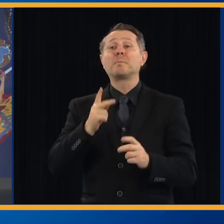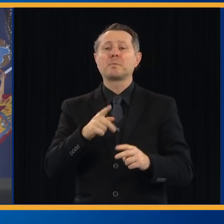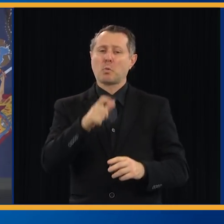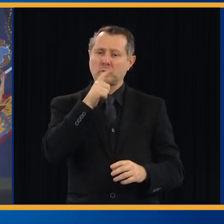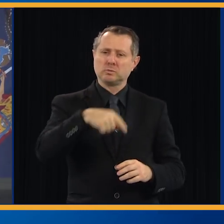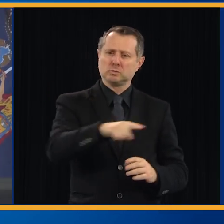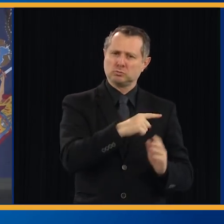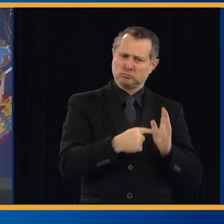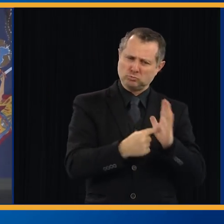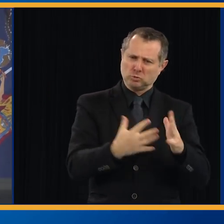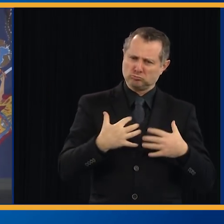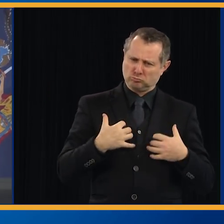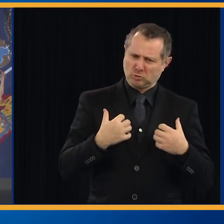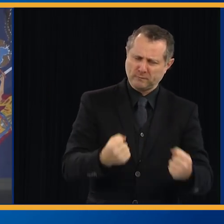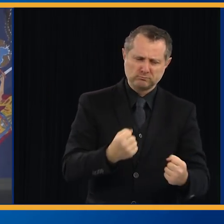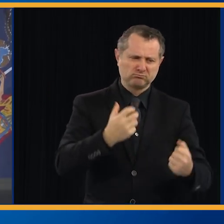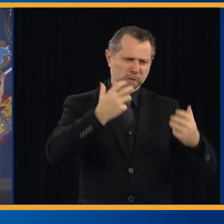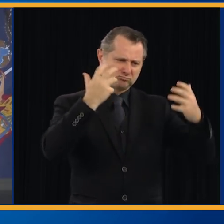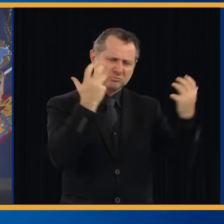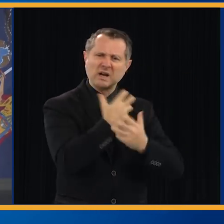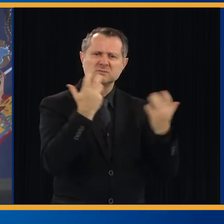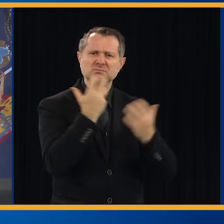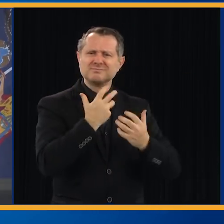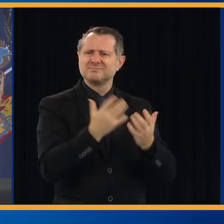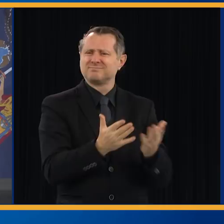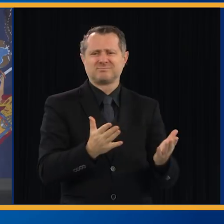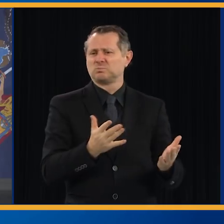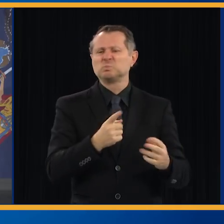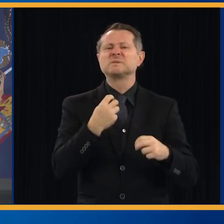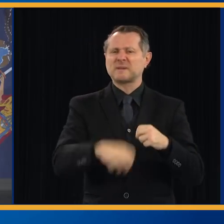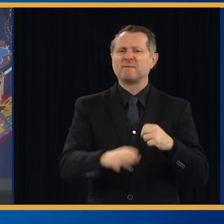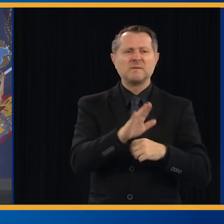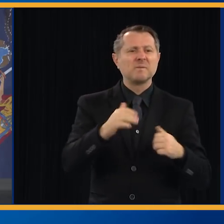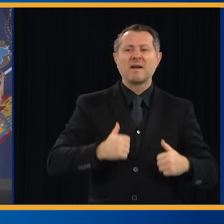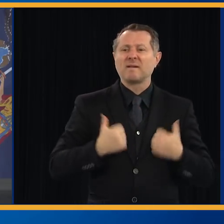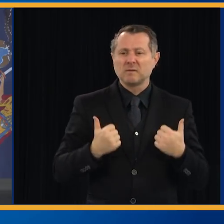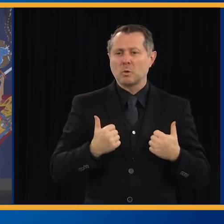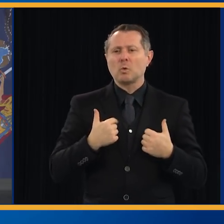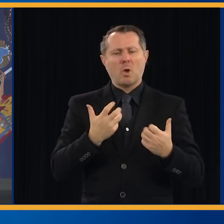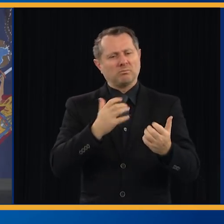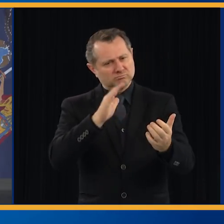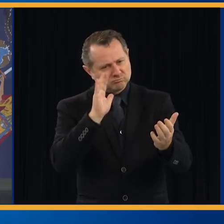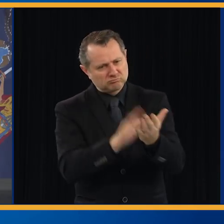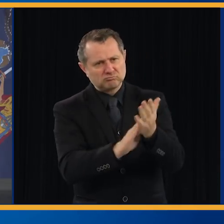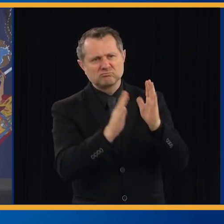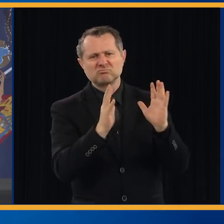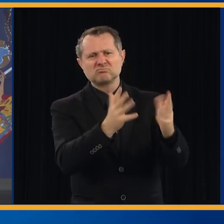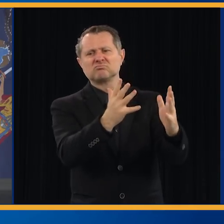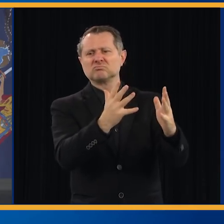of beauty, and they've had very tough lives, and let's appreciate them at the same time.